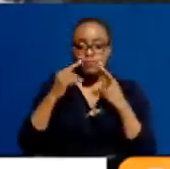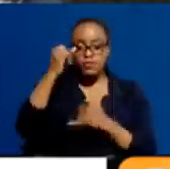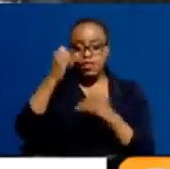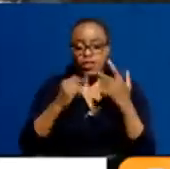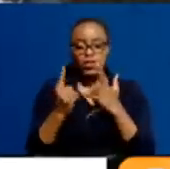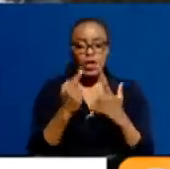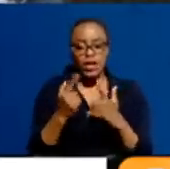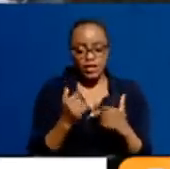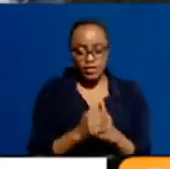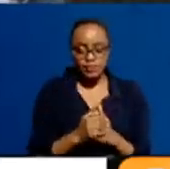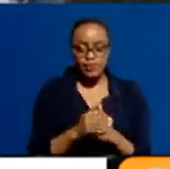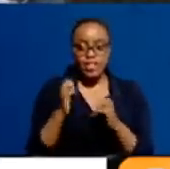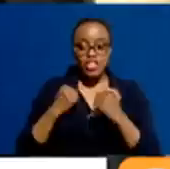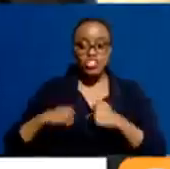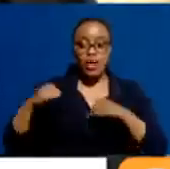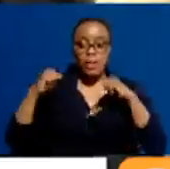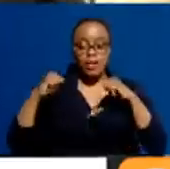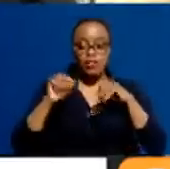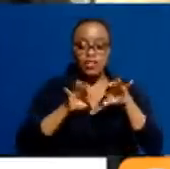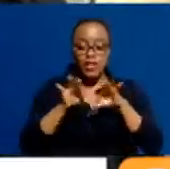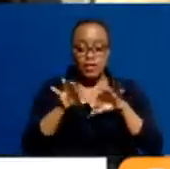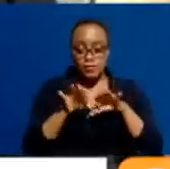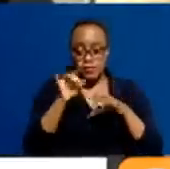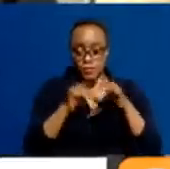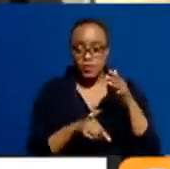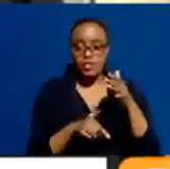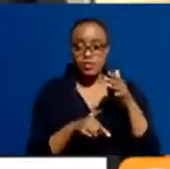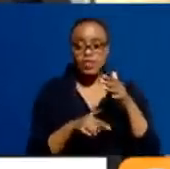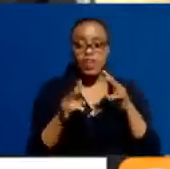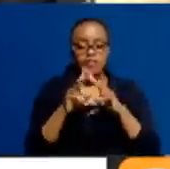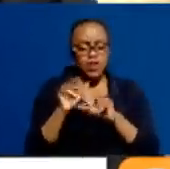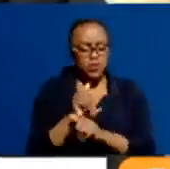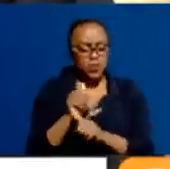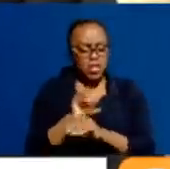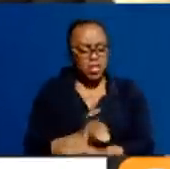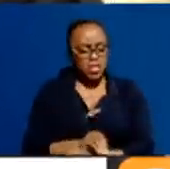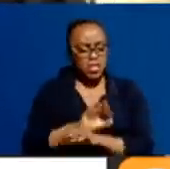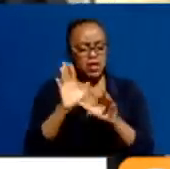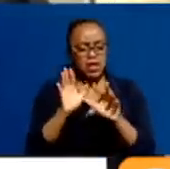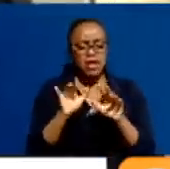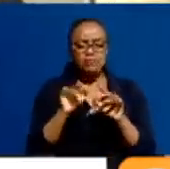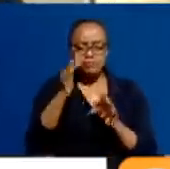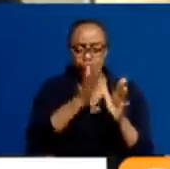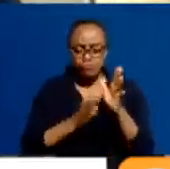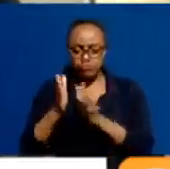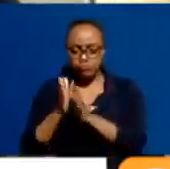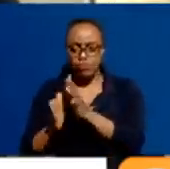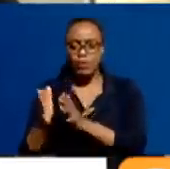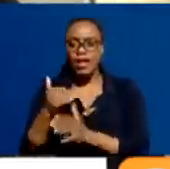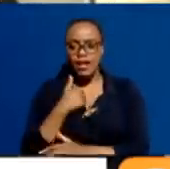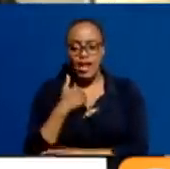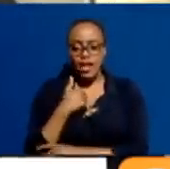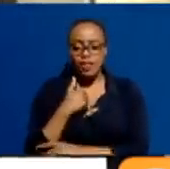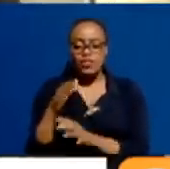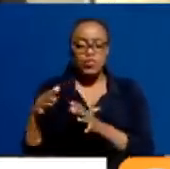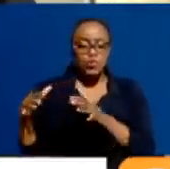tally. The chairman executed a very well calculated scheme to